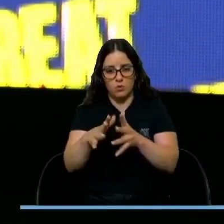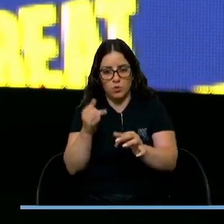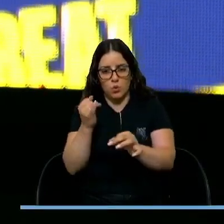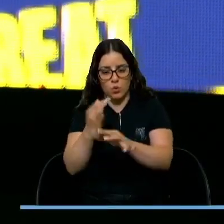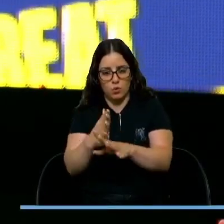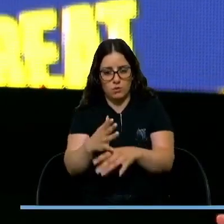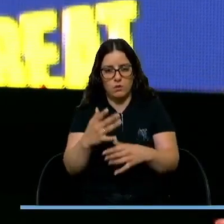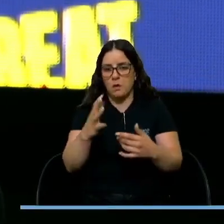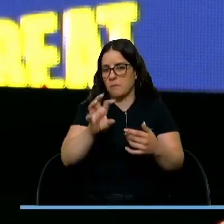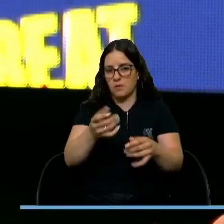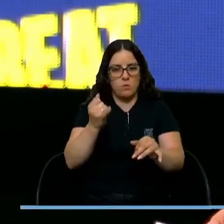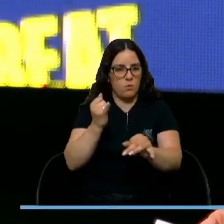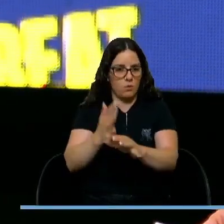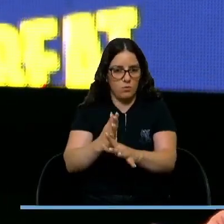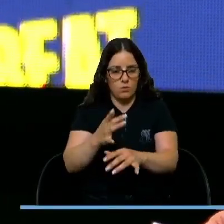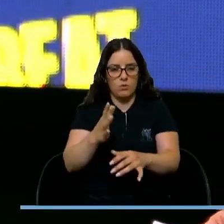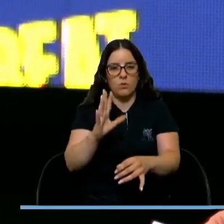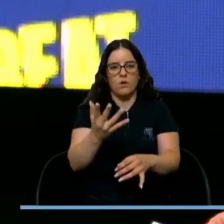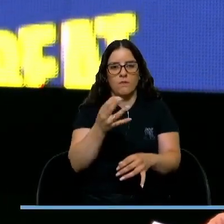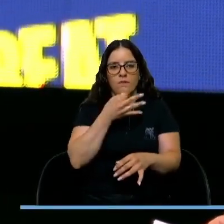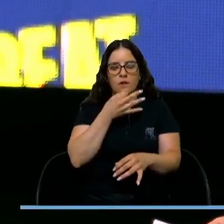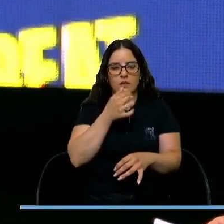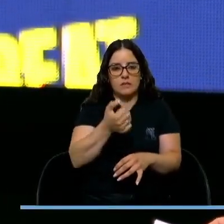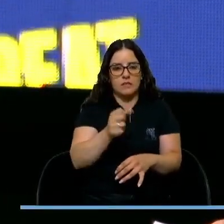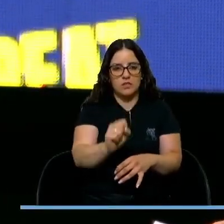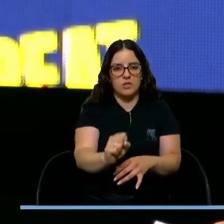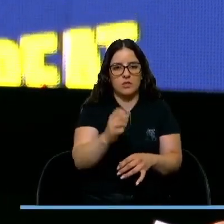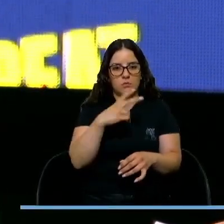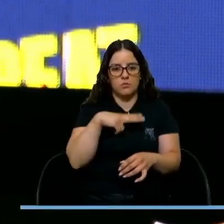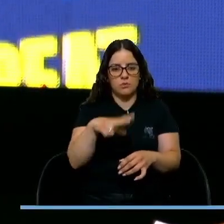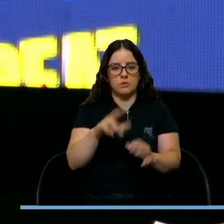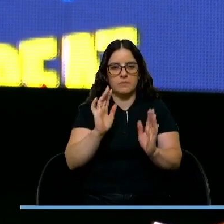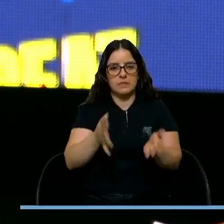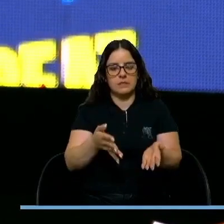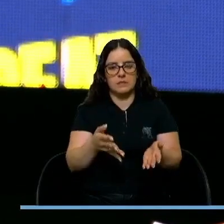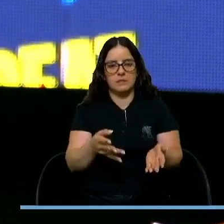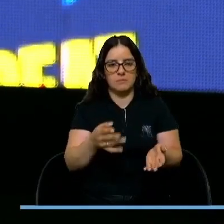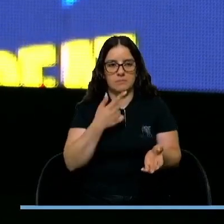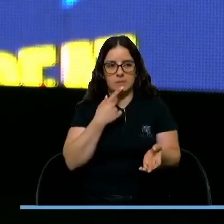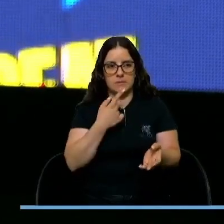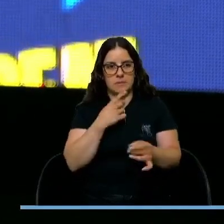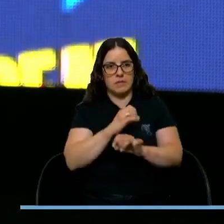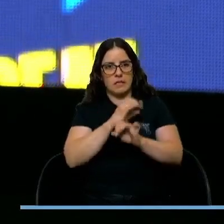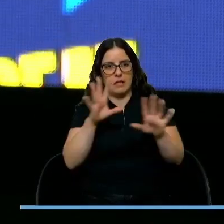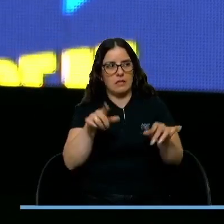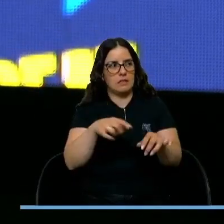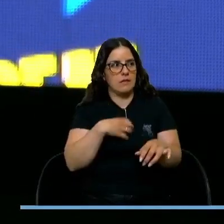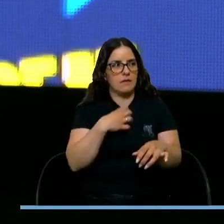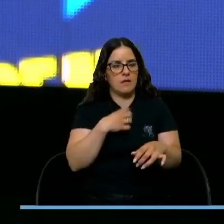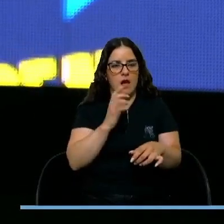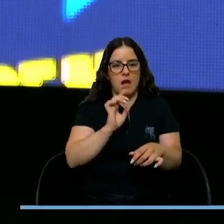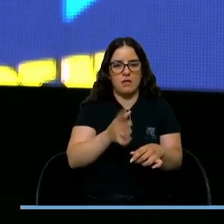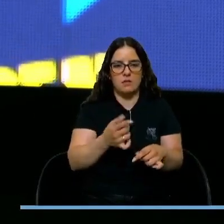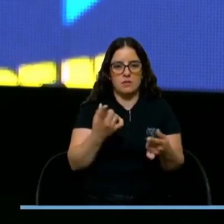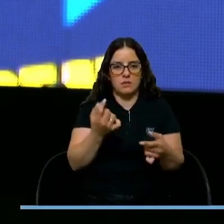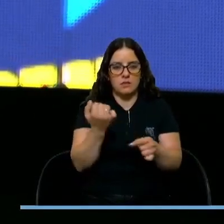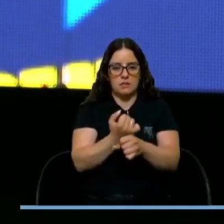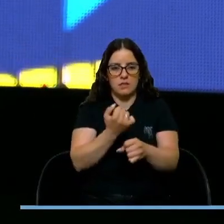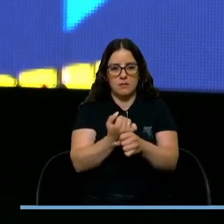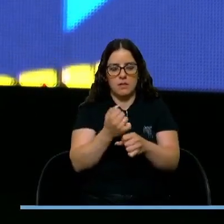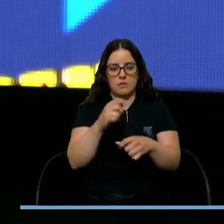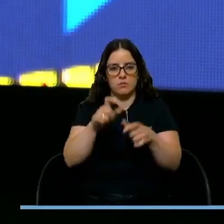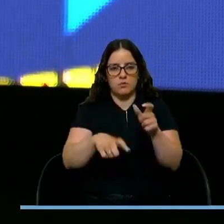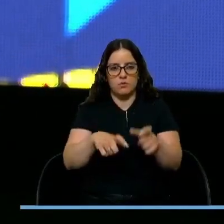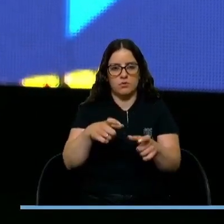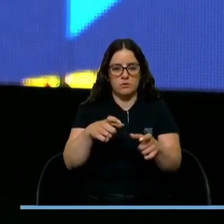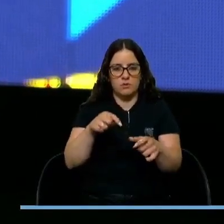industries in Portugal are different from other countries. When we talk about 5G for Portugal, we need to understand what this means, and this is